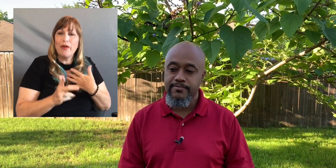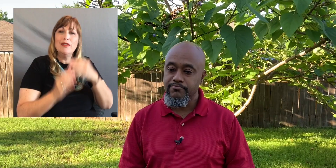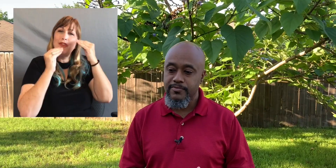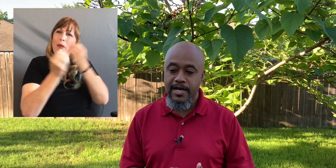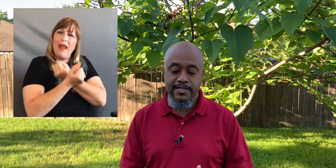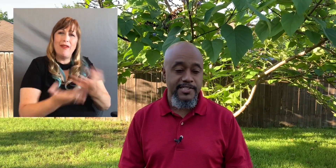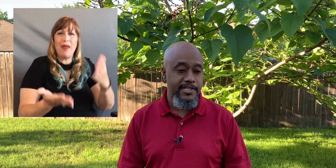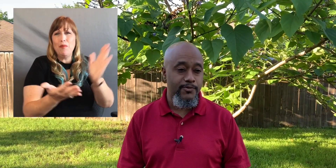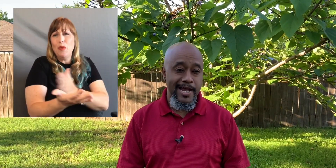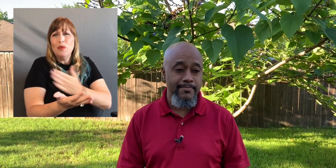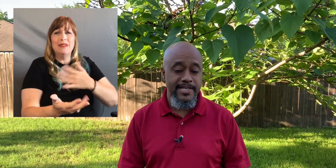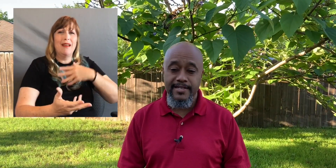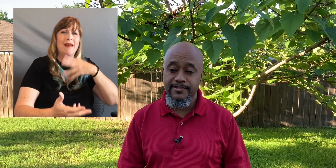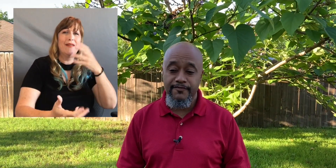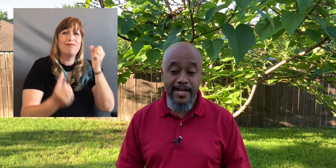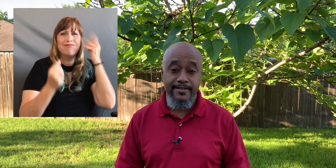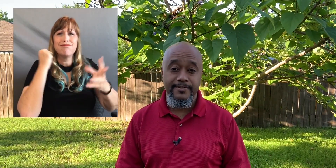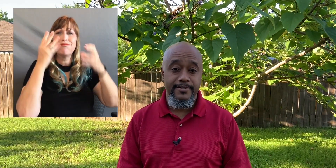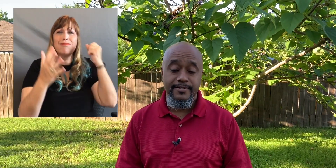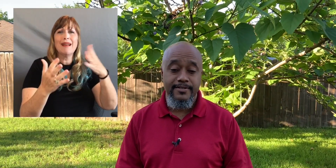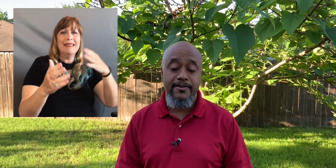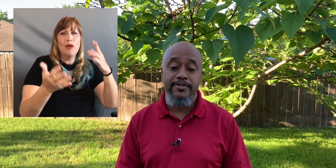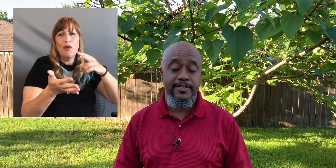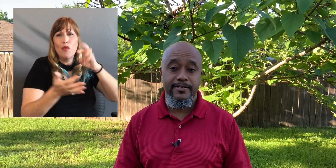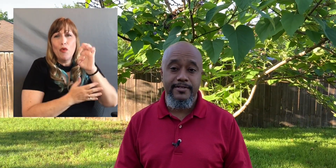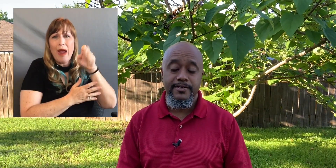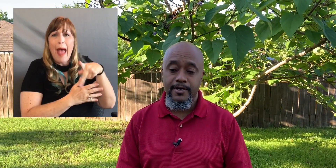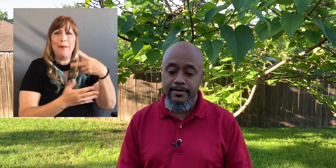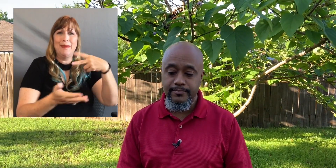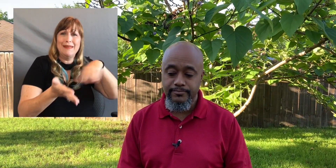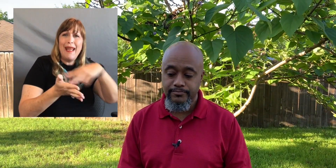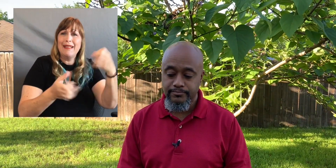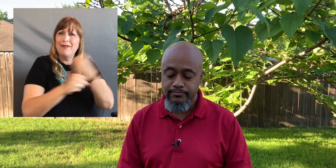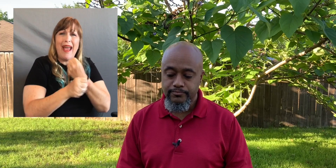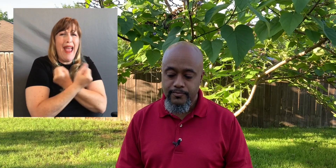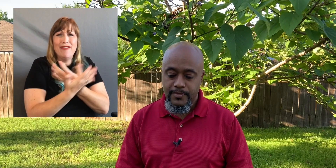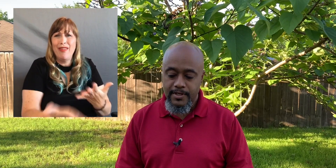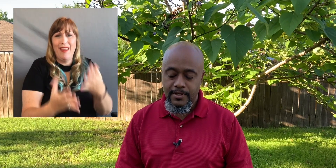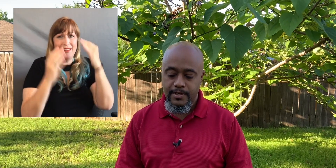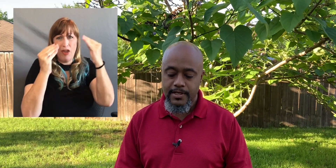Music, how to sing, rap, dance, fight, everything.